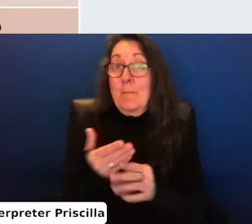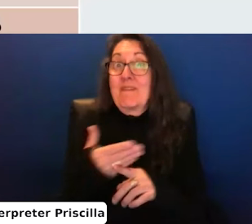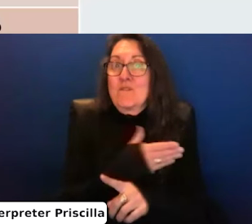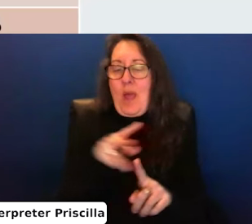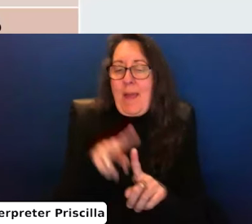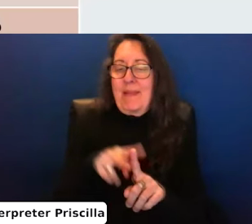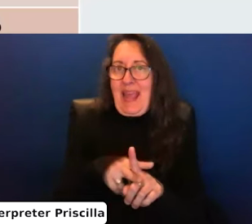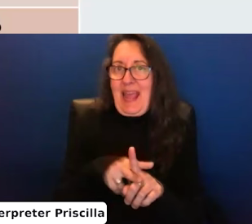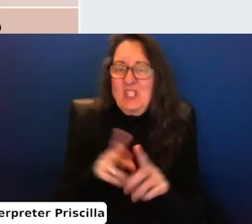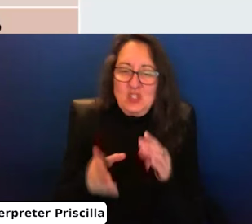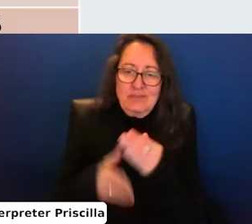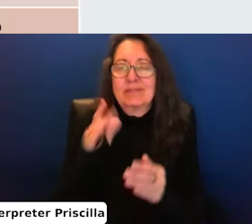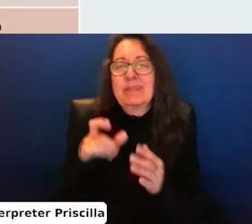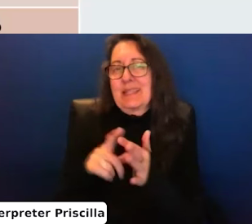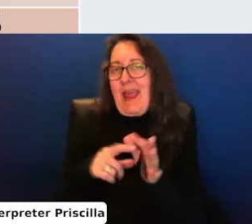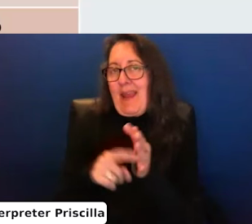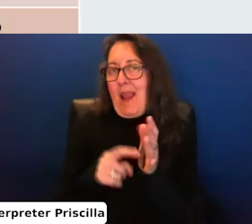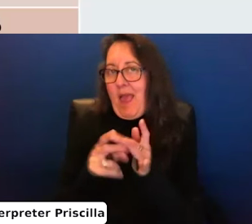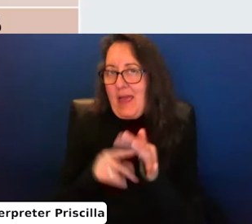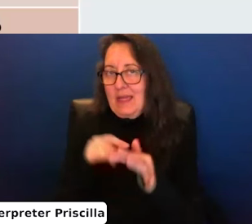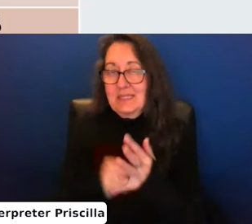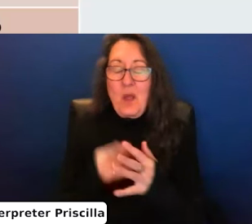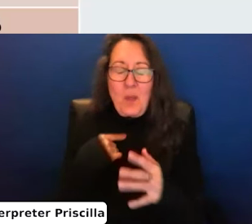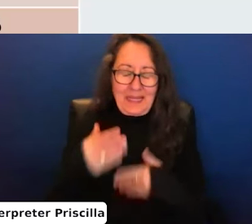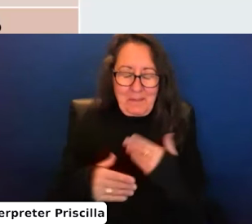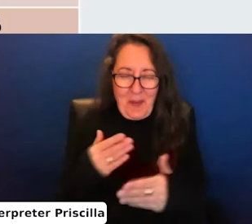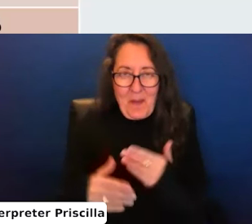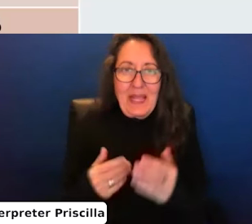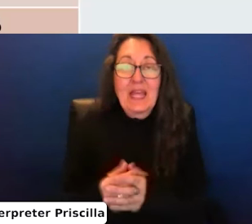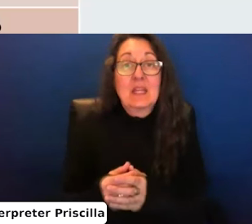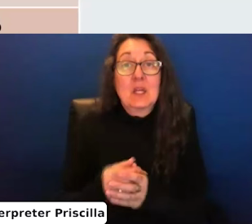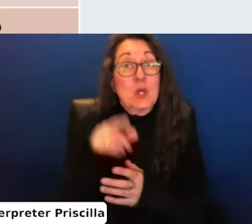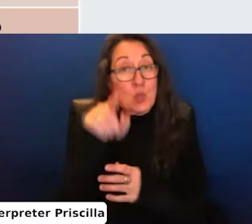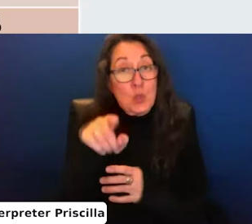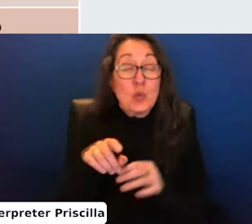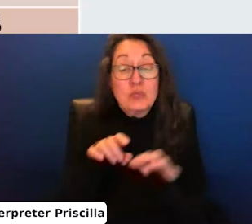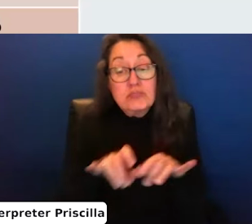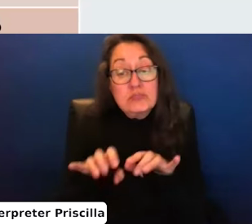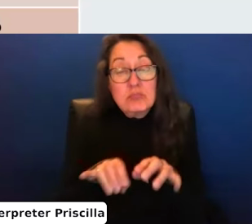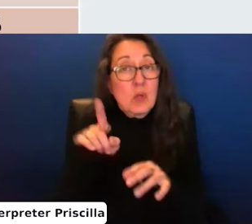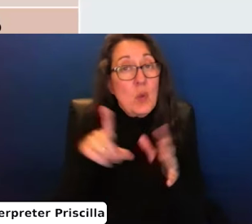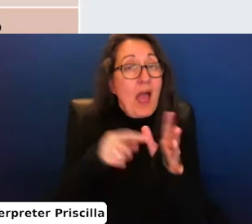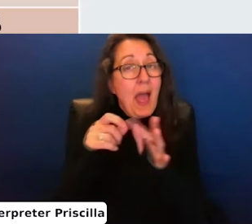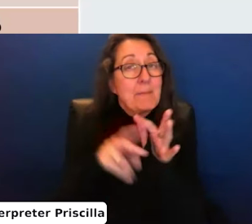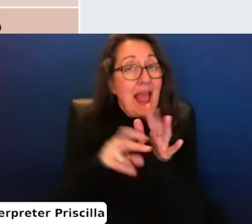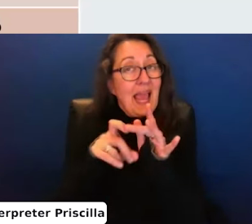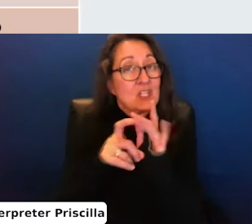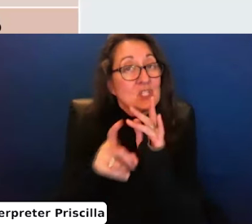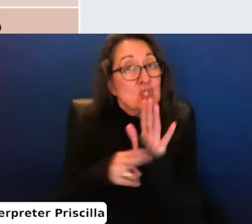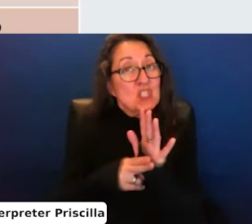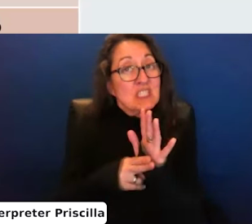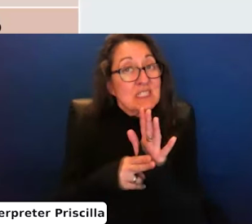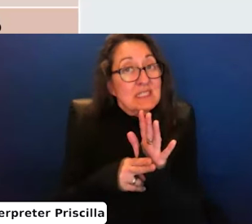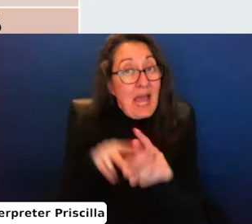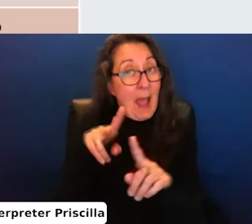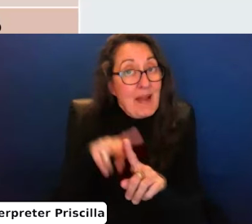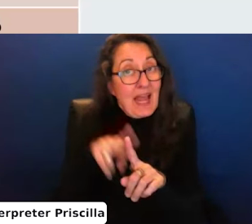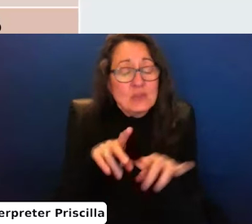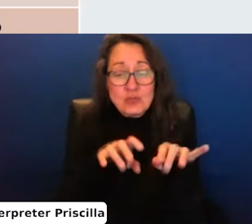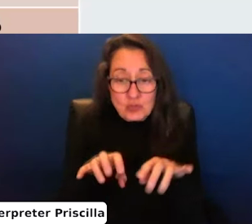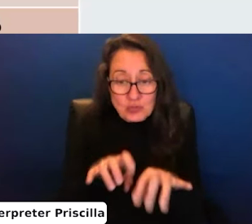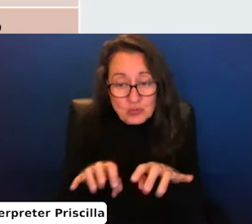So I'll keep going. Once you are kind of tick-tacking through your application, once again, you can save